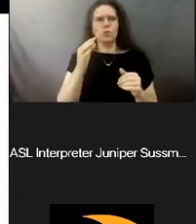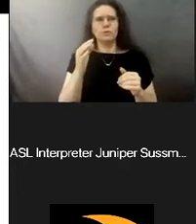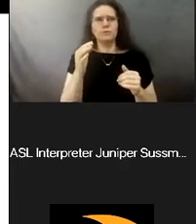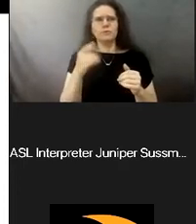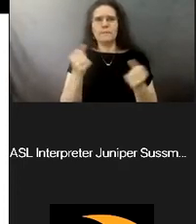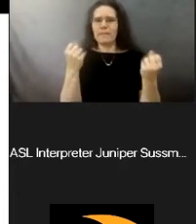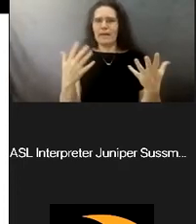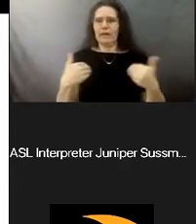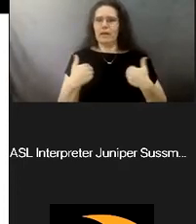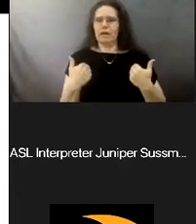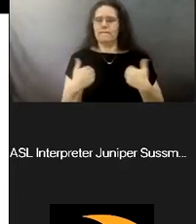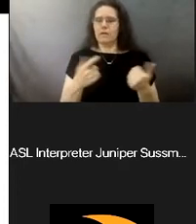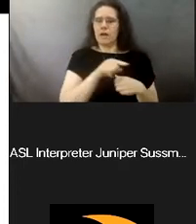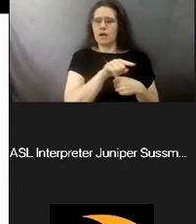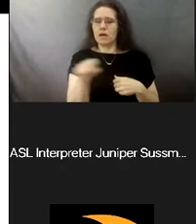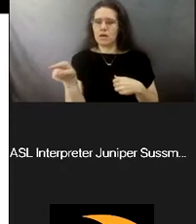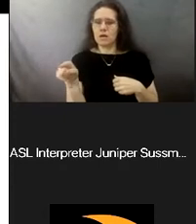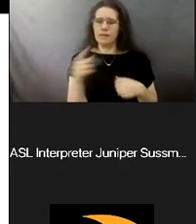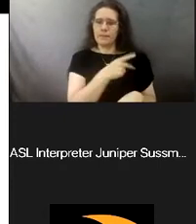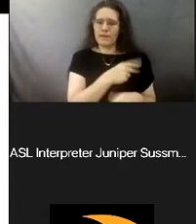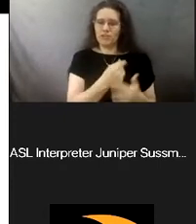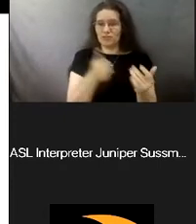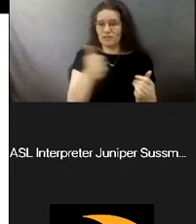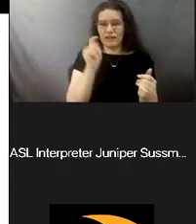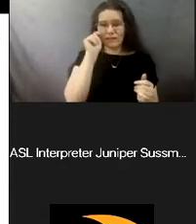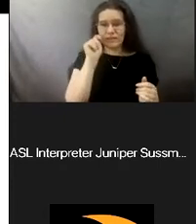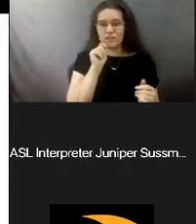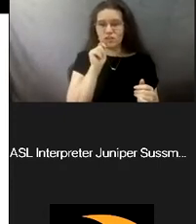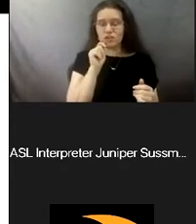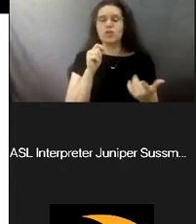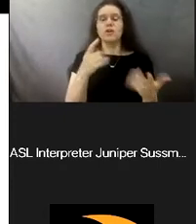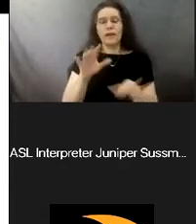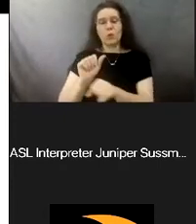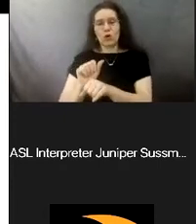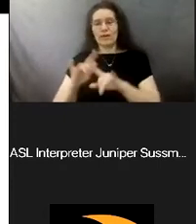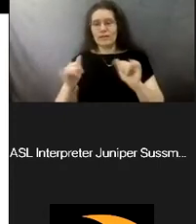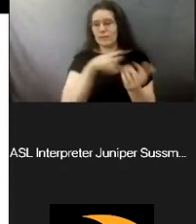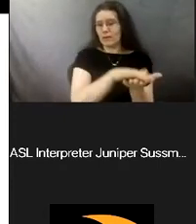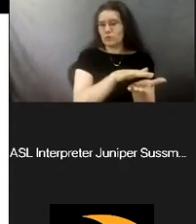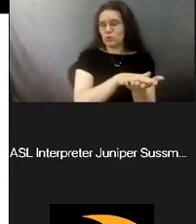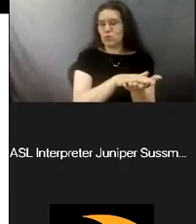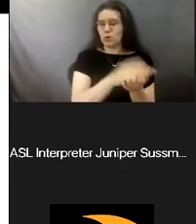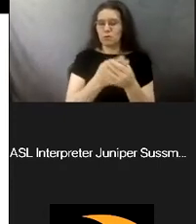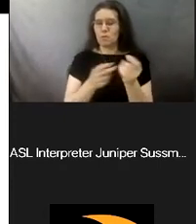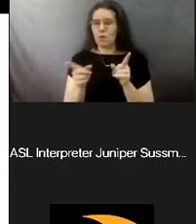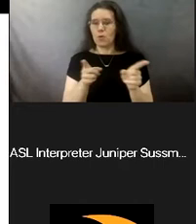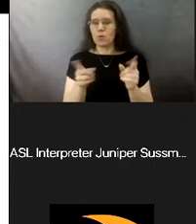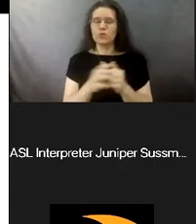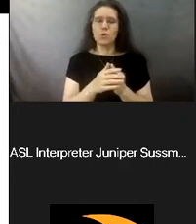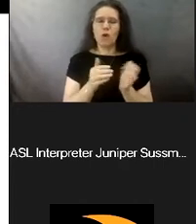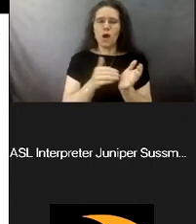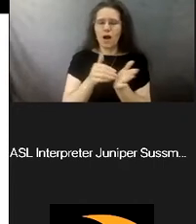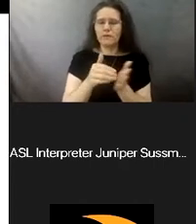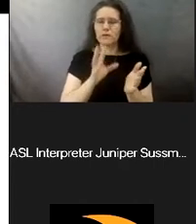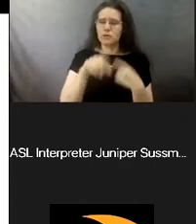patients are teenagers, right? And they actually are working as well. So anything that we're talking about, a lot of those concepts can